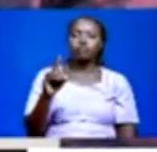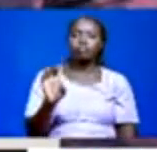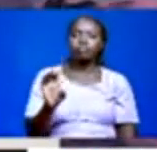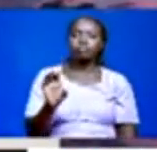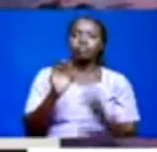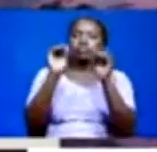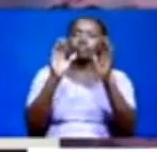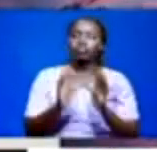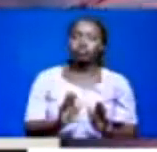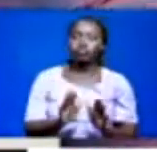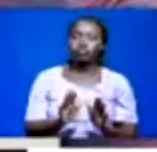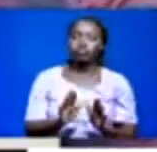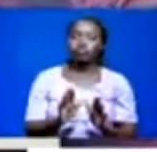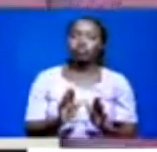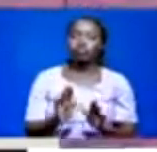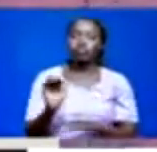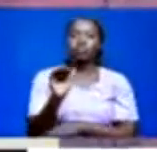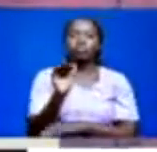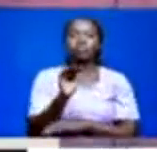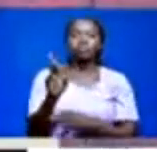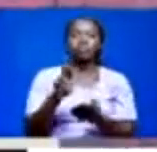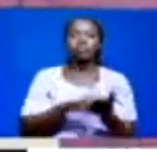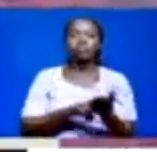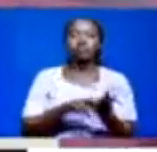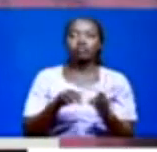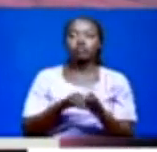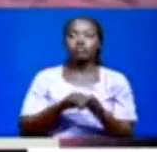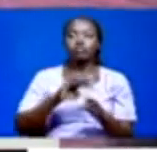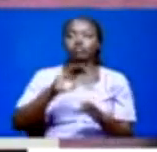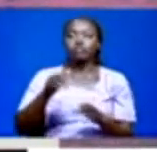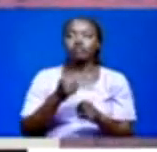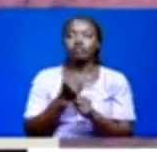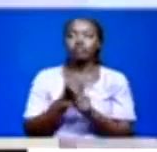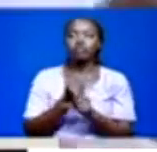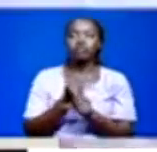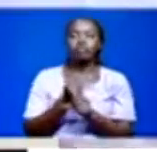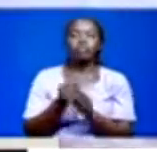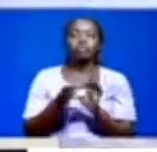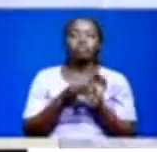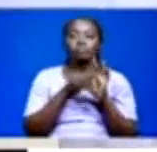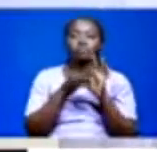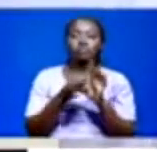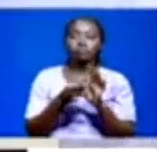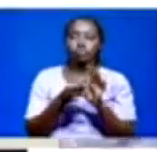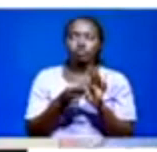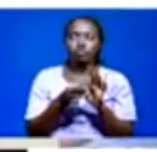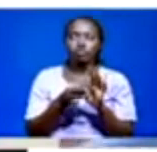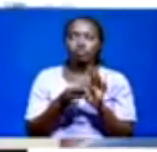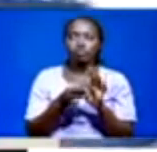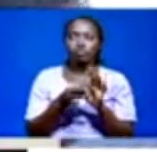teachers have been asked to enroll as members of the county workers union. This is since they